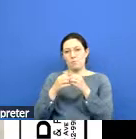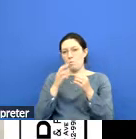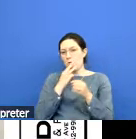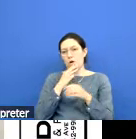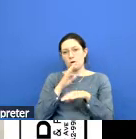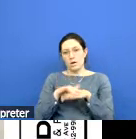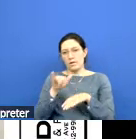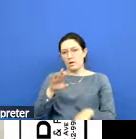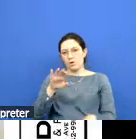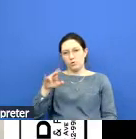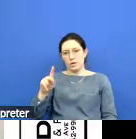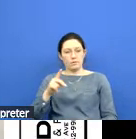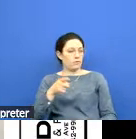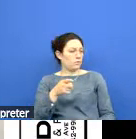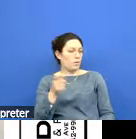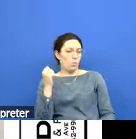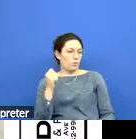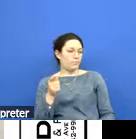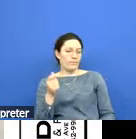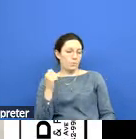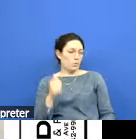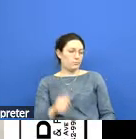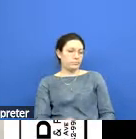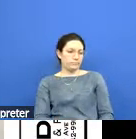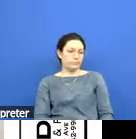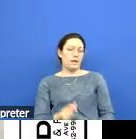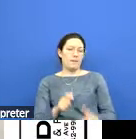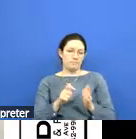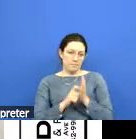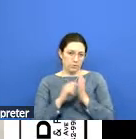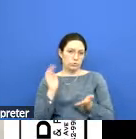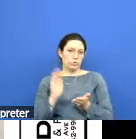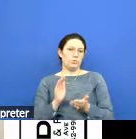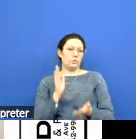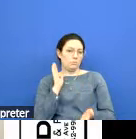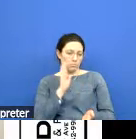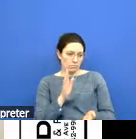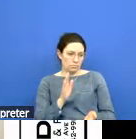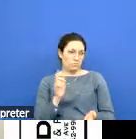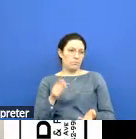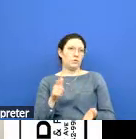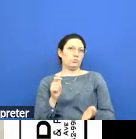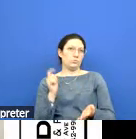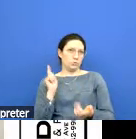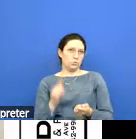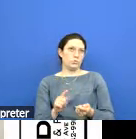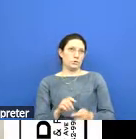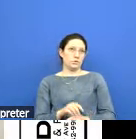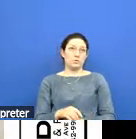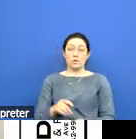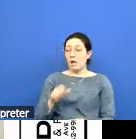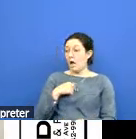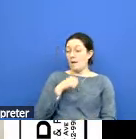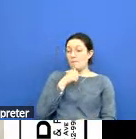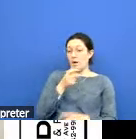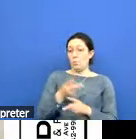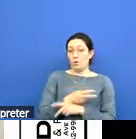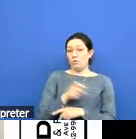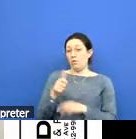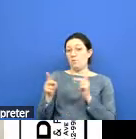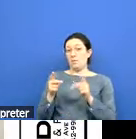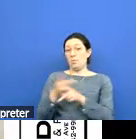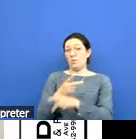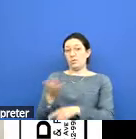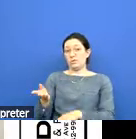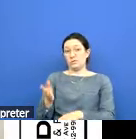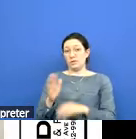that creek. They are not. They have to Everybody gets flooded. I don't even get it at work. Other people get it worse than I do. And that